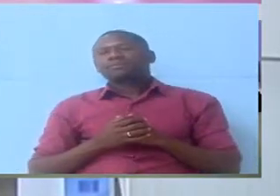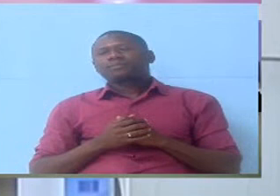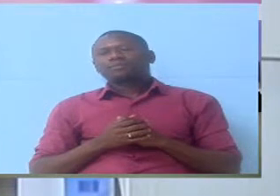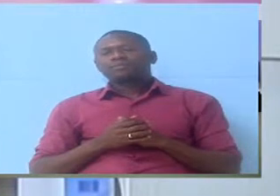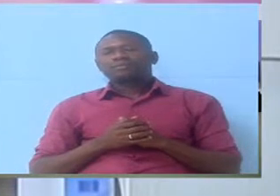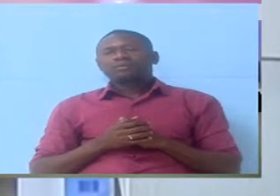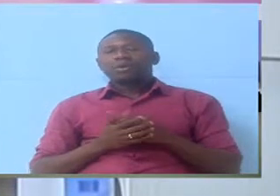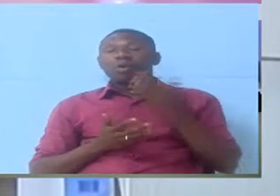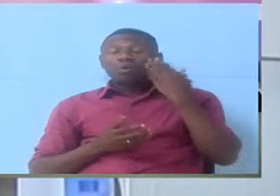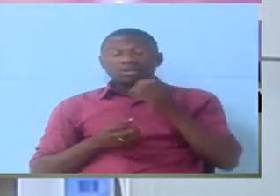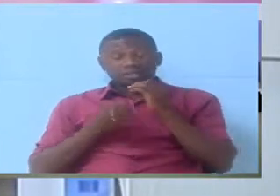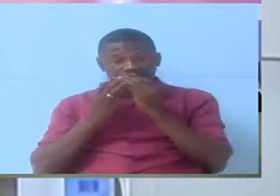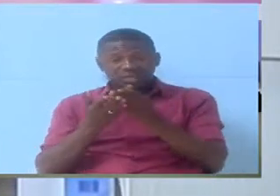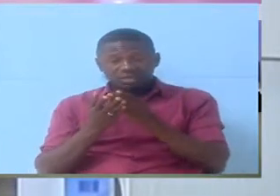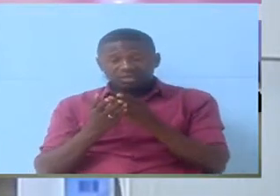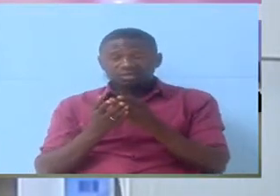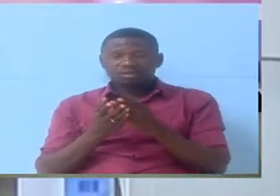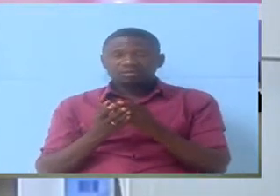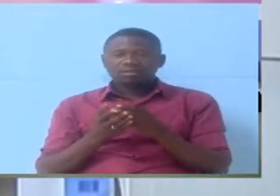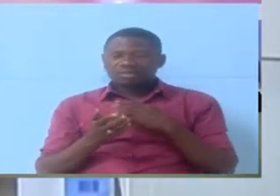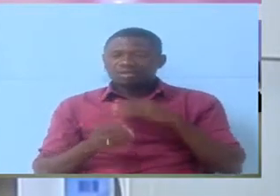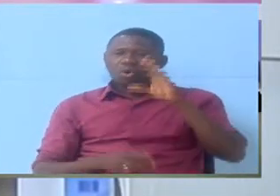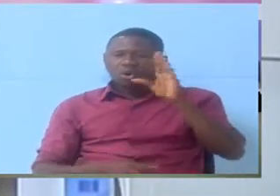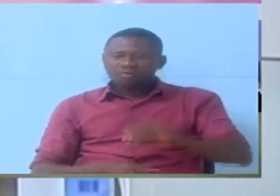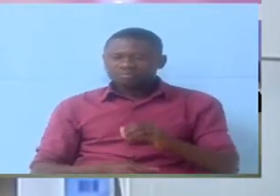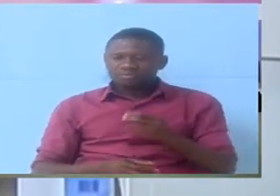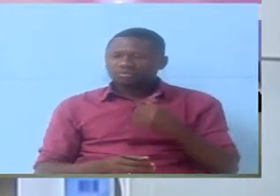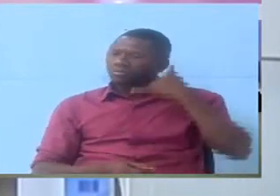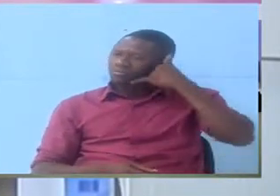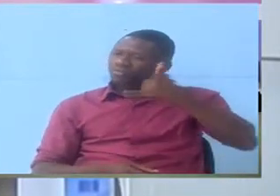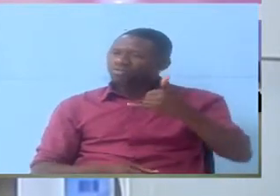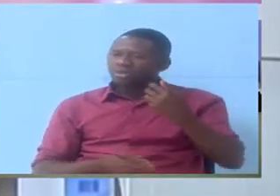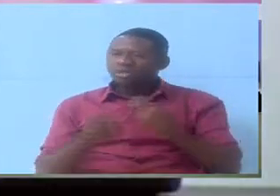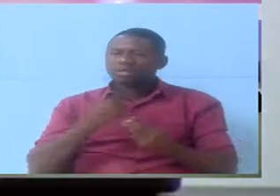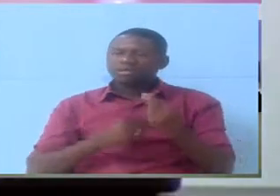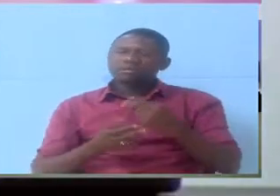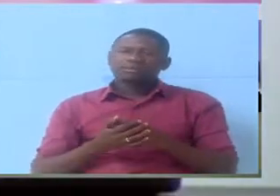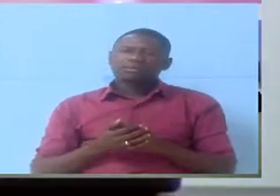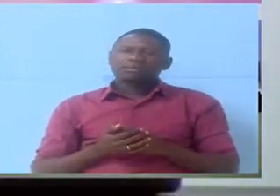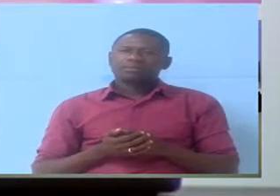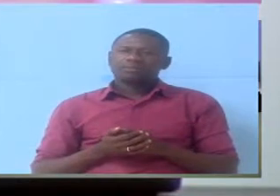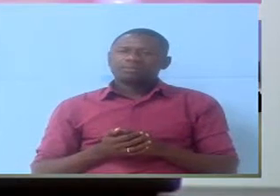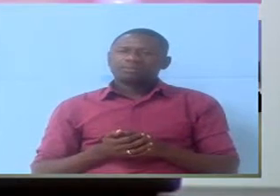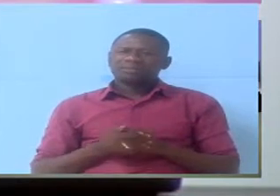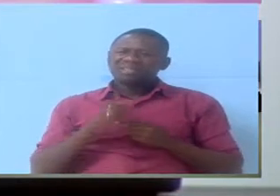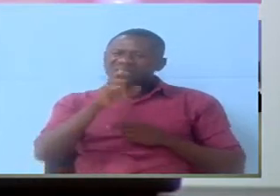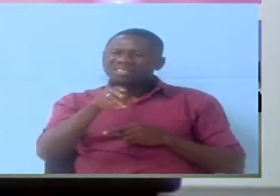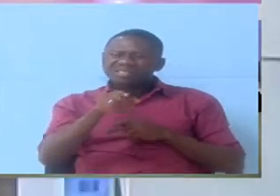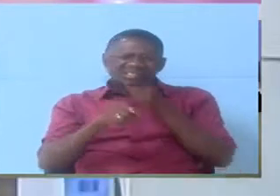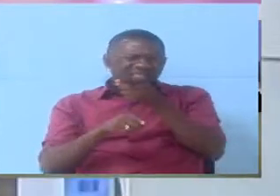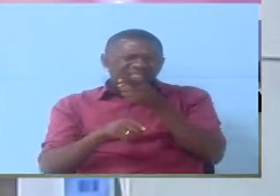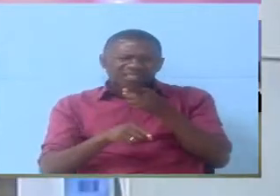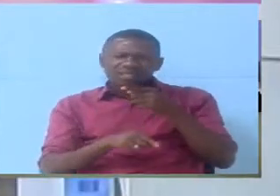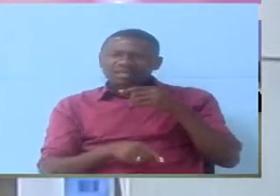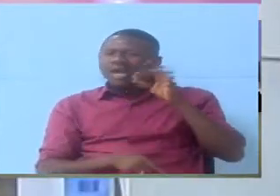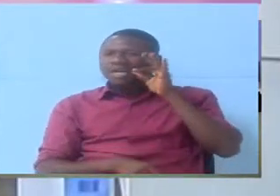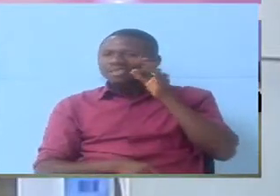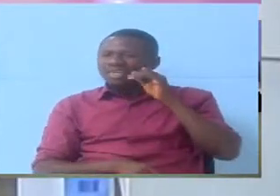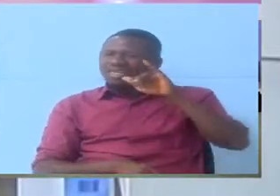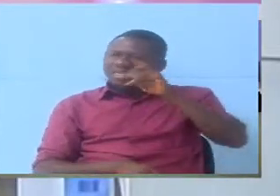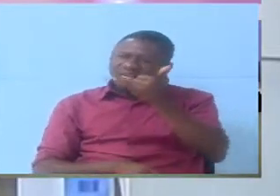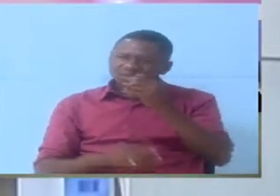that, he hung up the phone again. Did he say yes or no? He did not